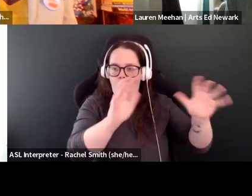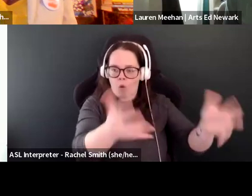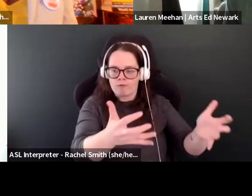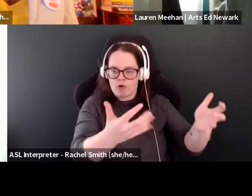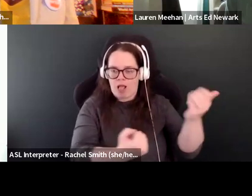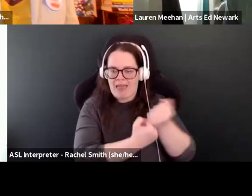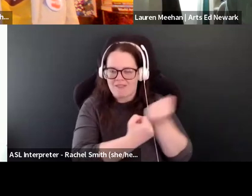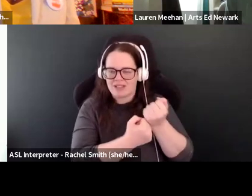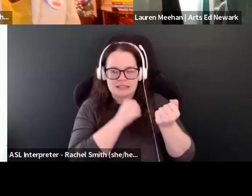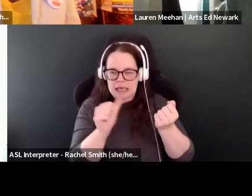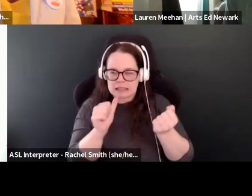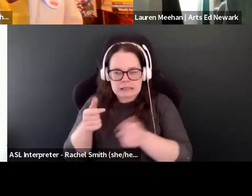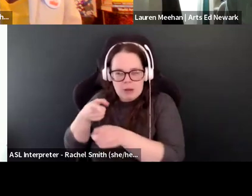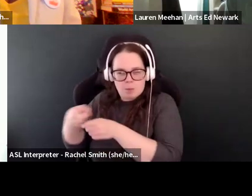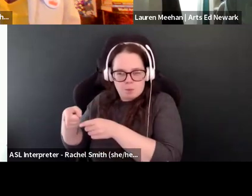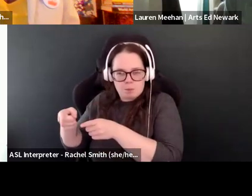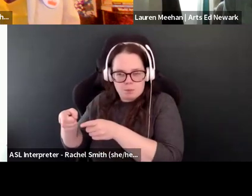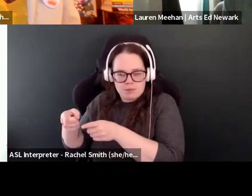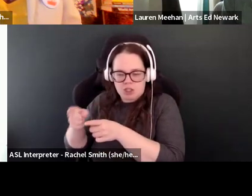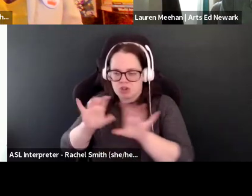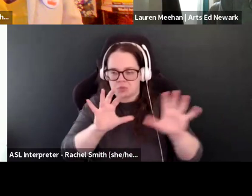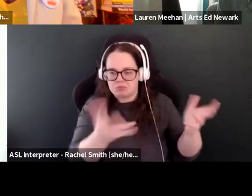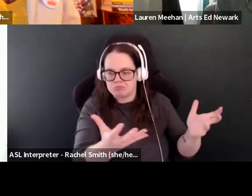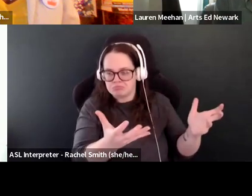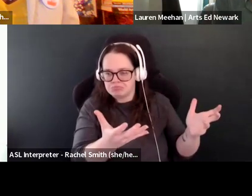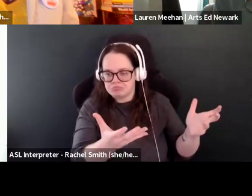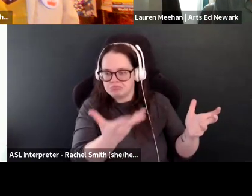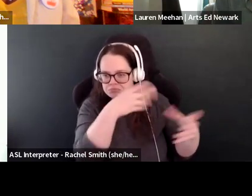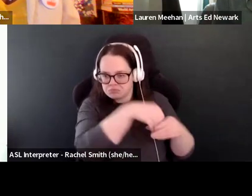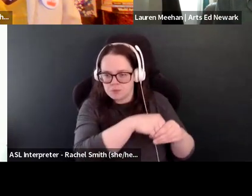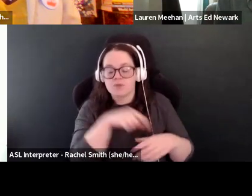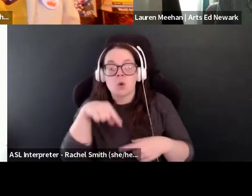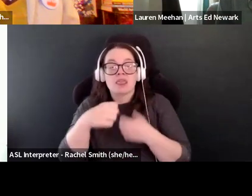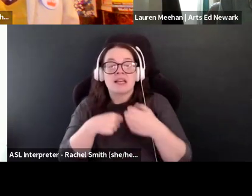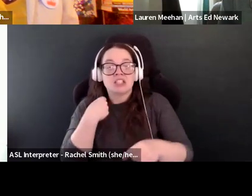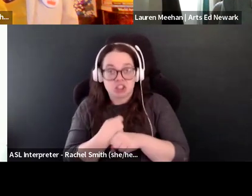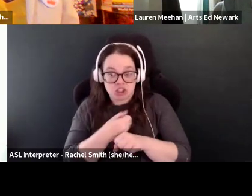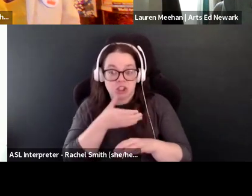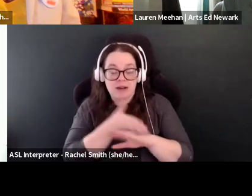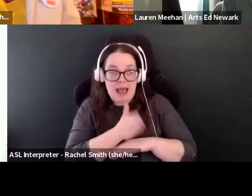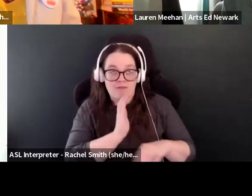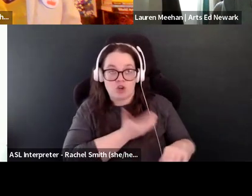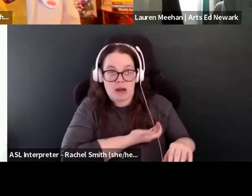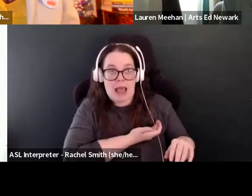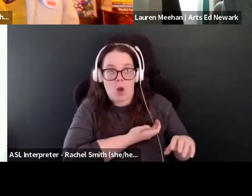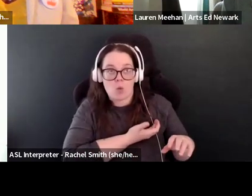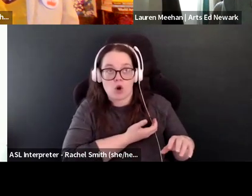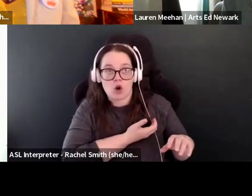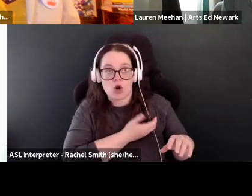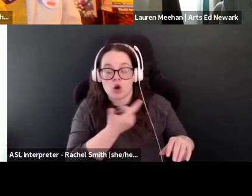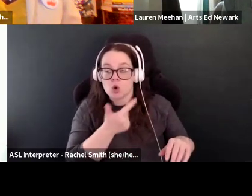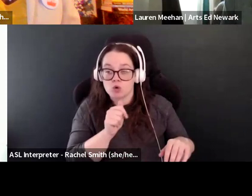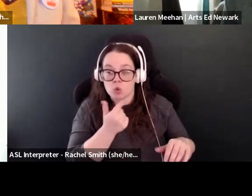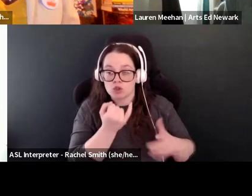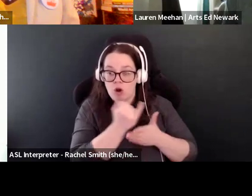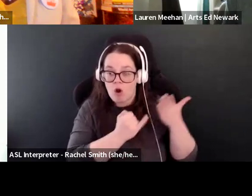been segmented. And this year, following our Georgia Arts